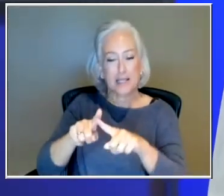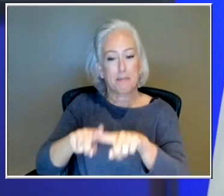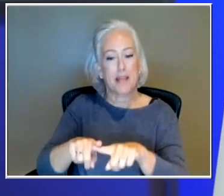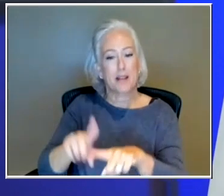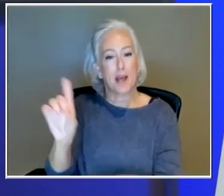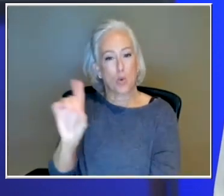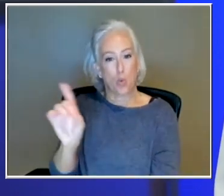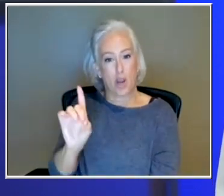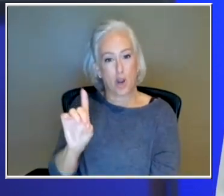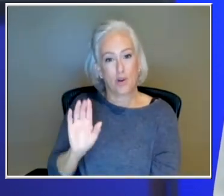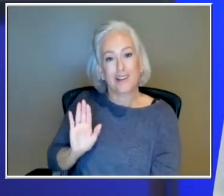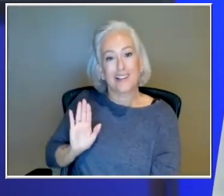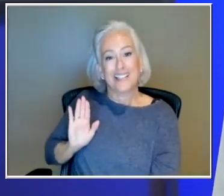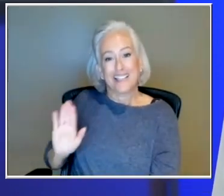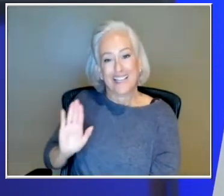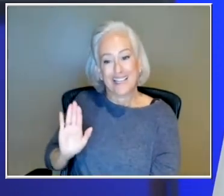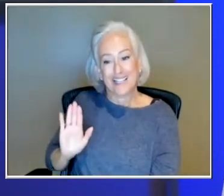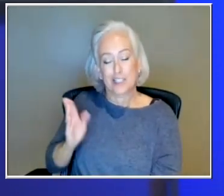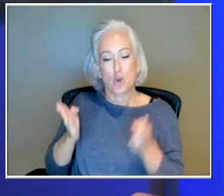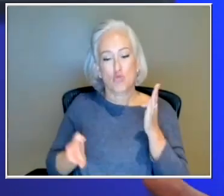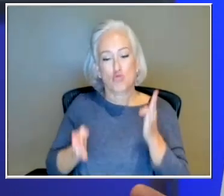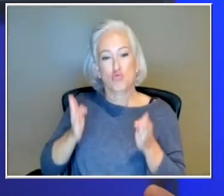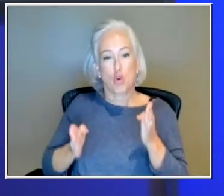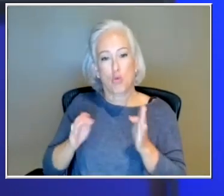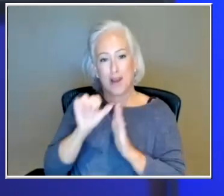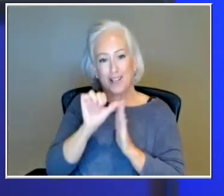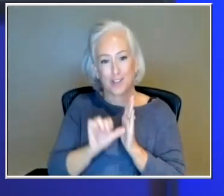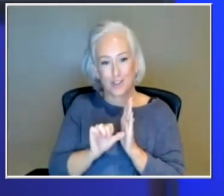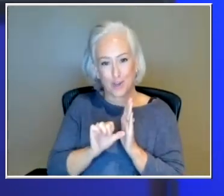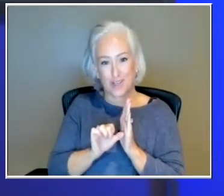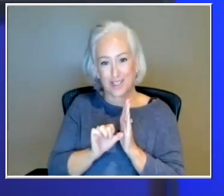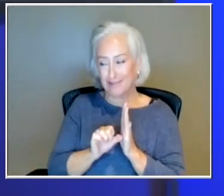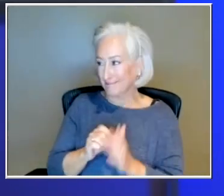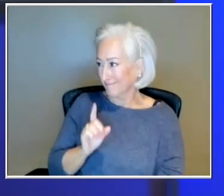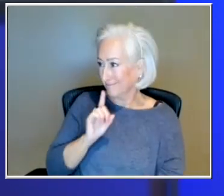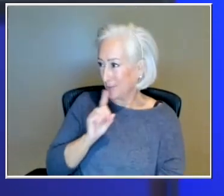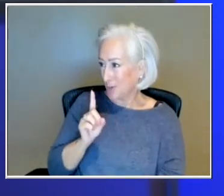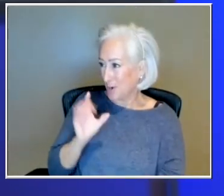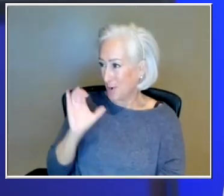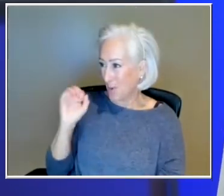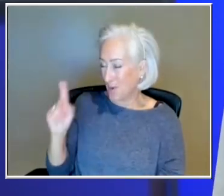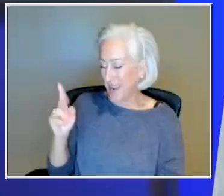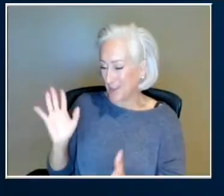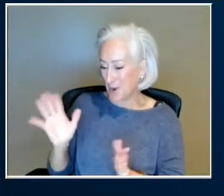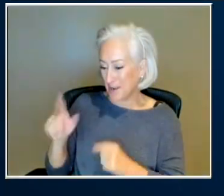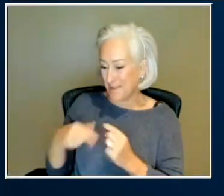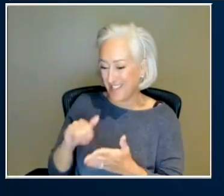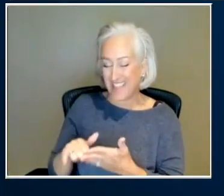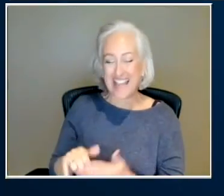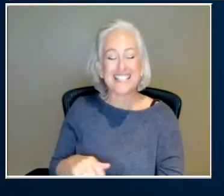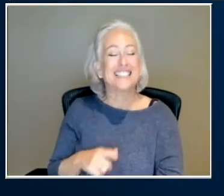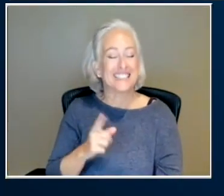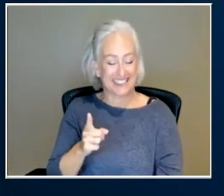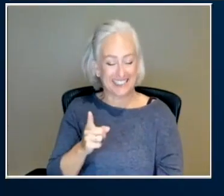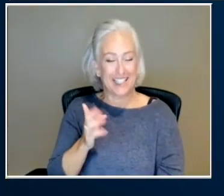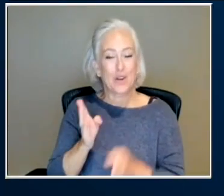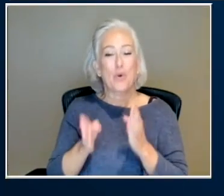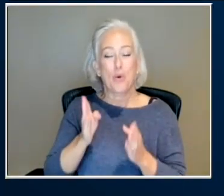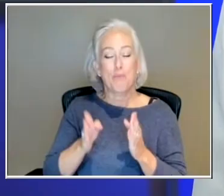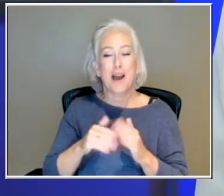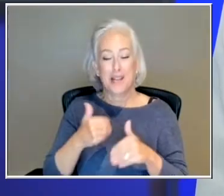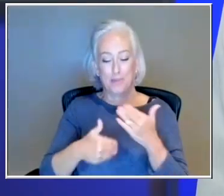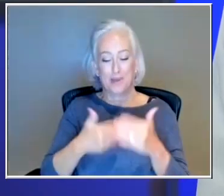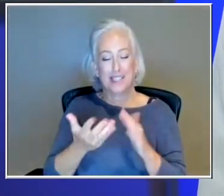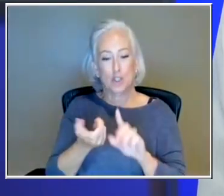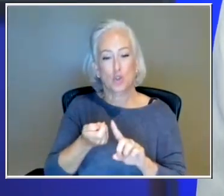a robotic procedure. Certainly, Gary, I'm assuming you're okay with me talking about this. Yes. It was a robotic procedure to remove a